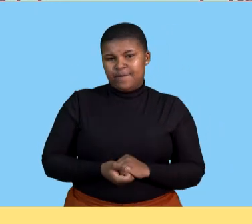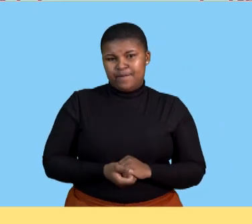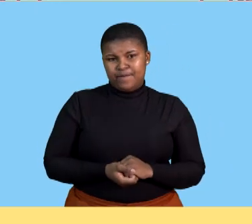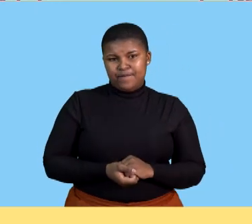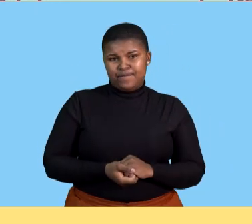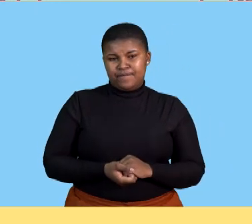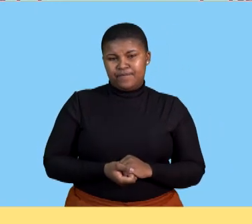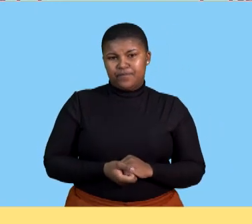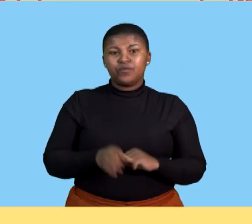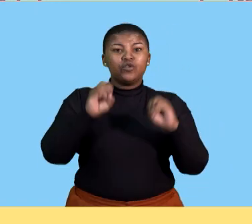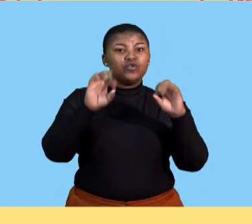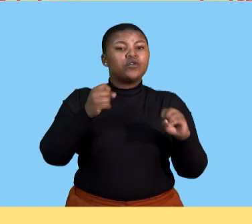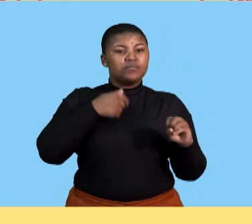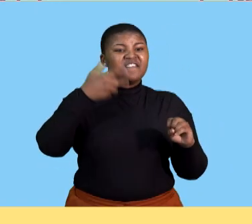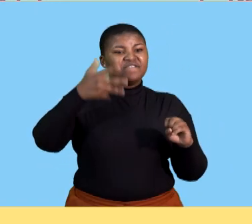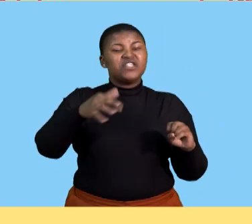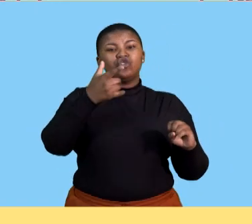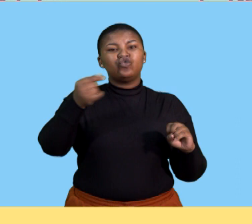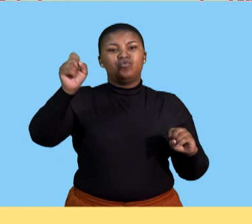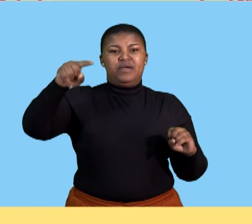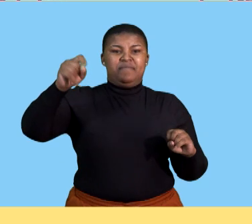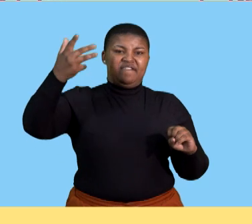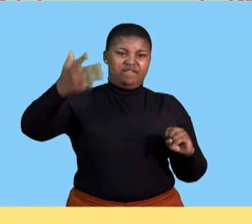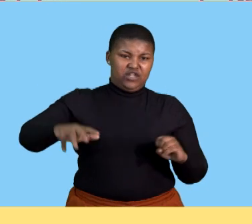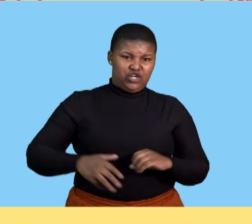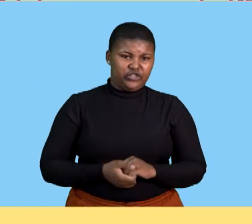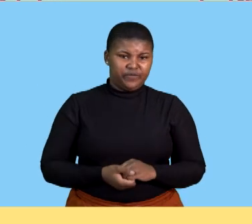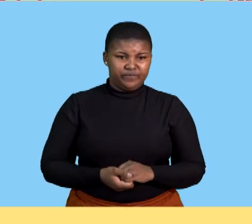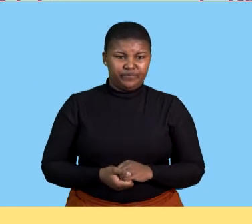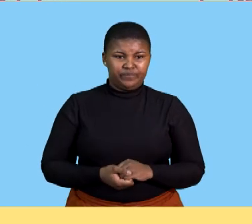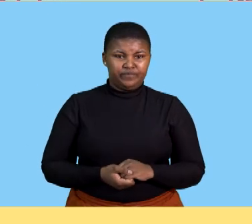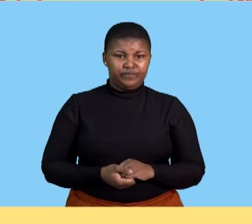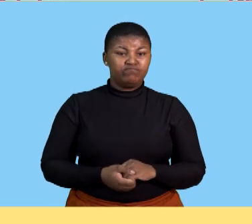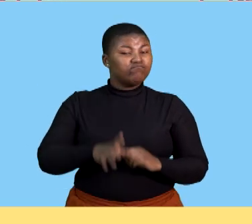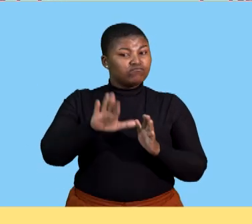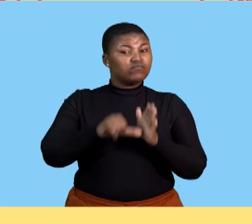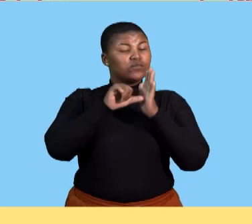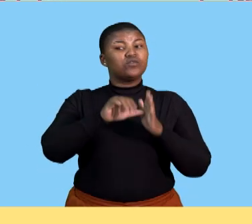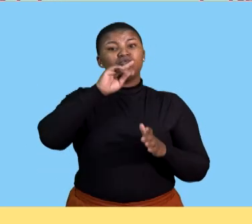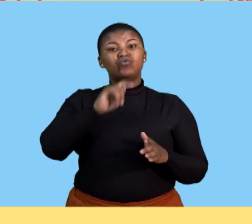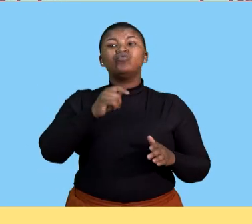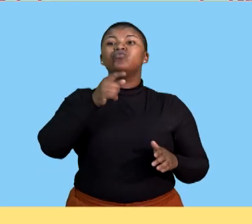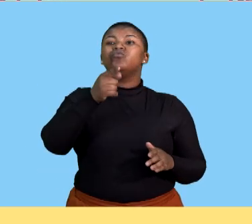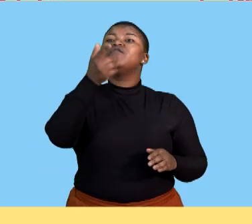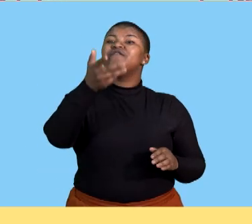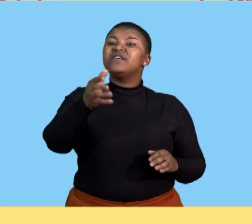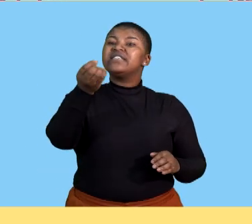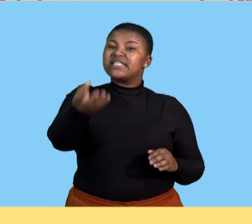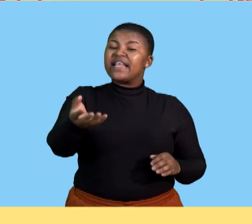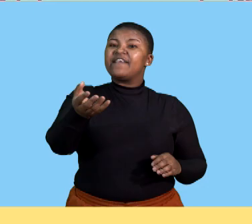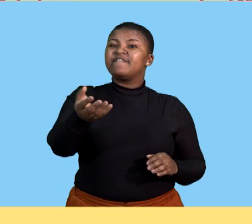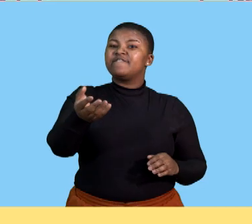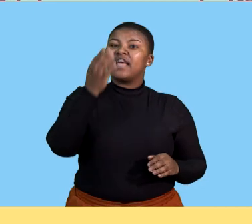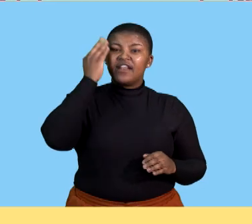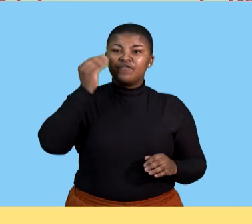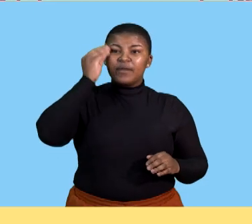900. So I have done that part. Therefore, it is very important that once you are